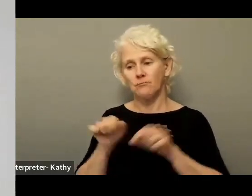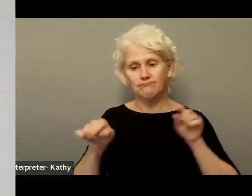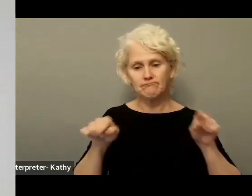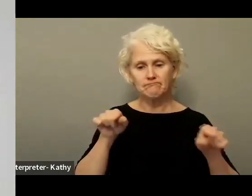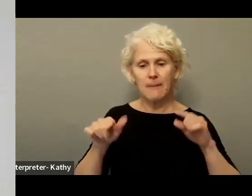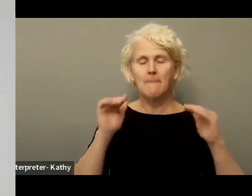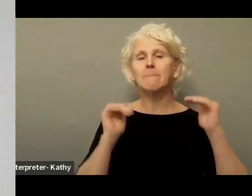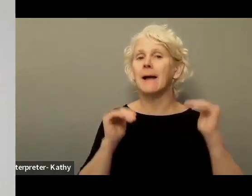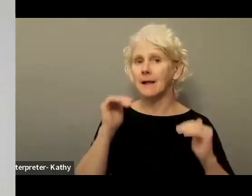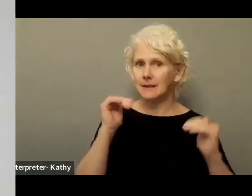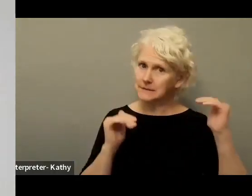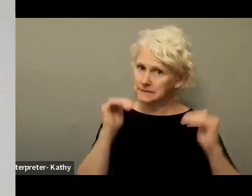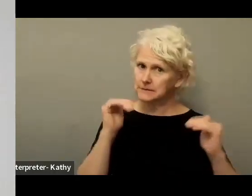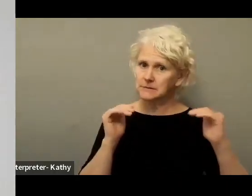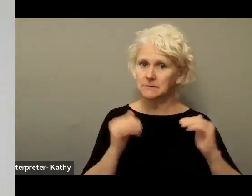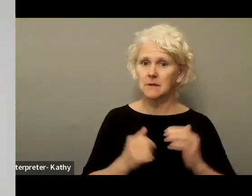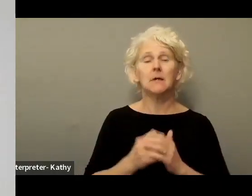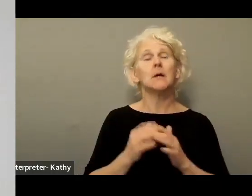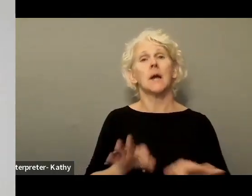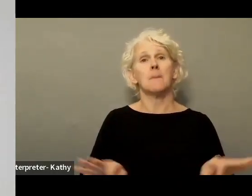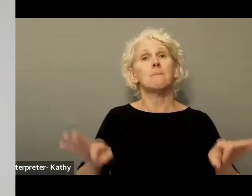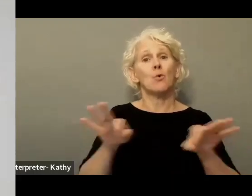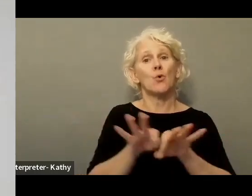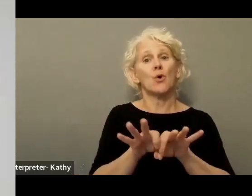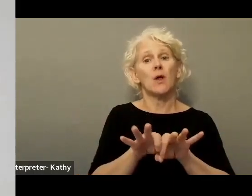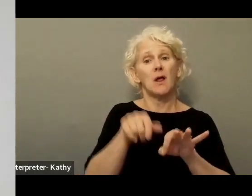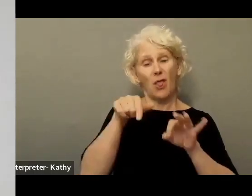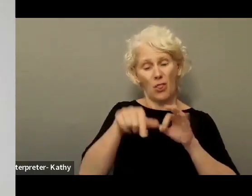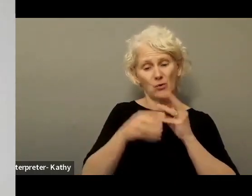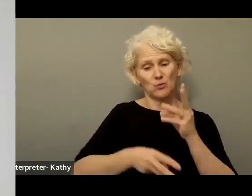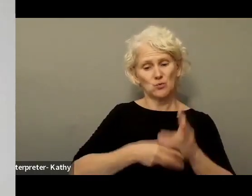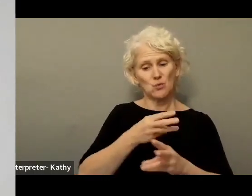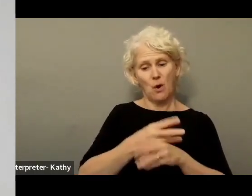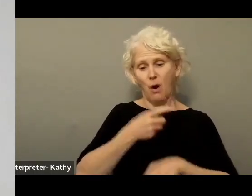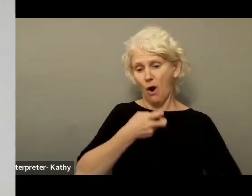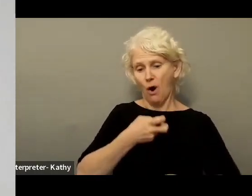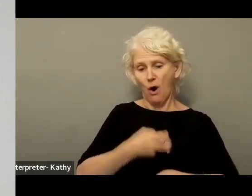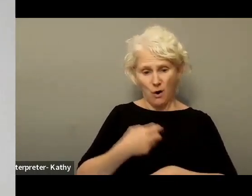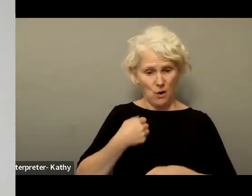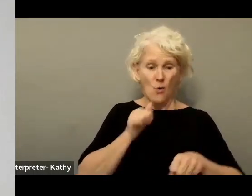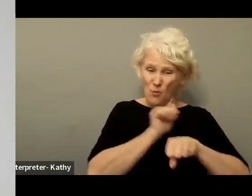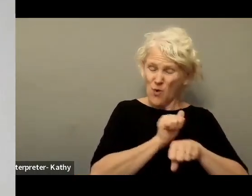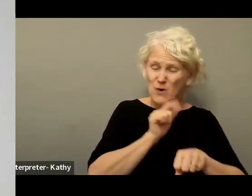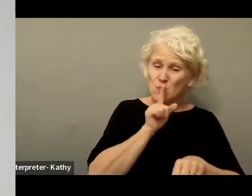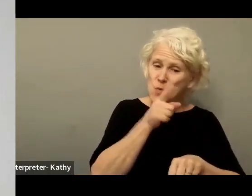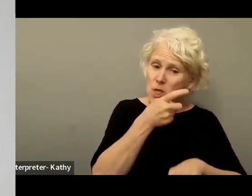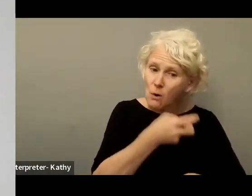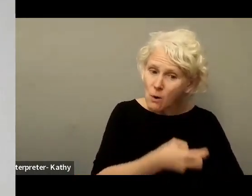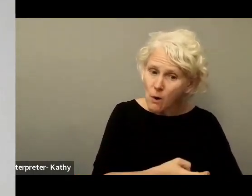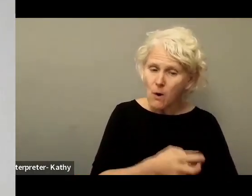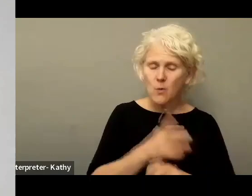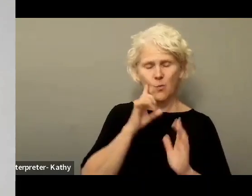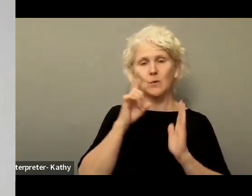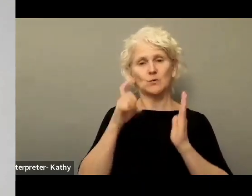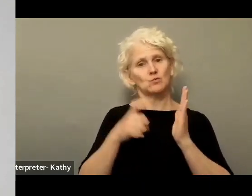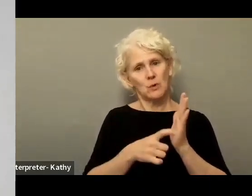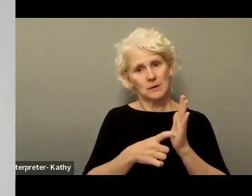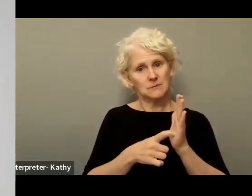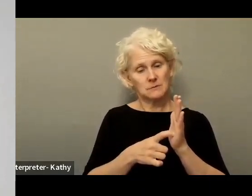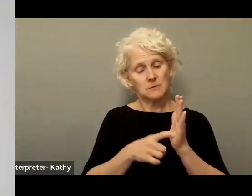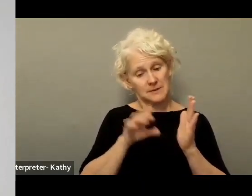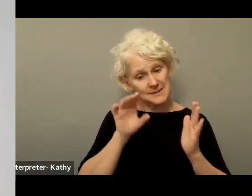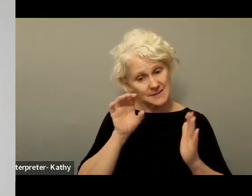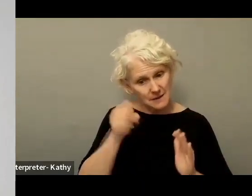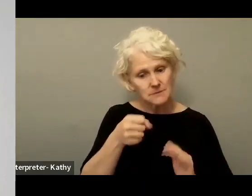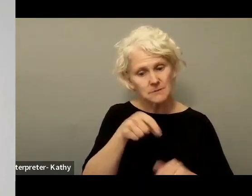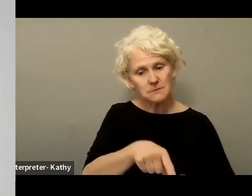it's in this world it can get really hard. The work is hard, and we really want to recognize that the work is hard